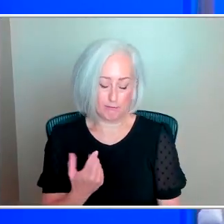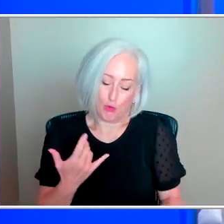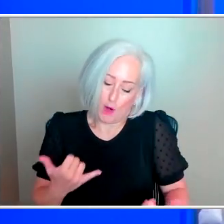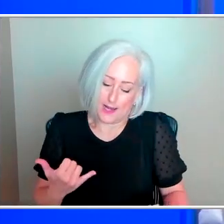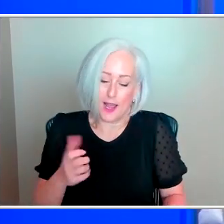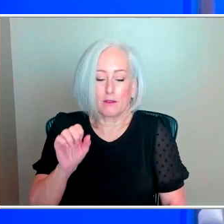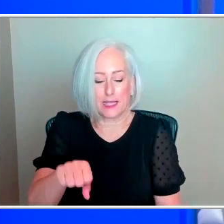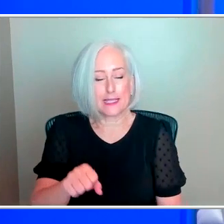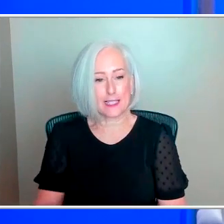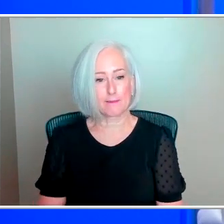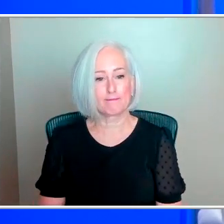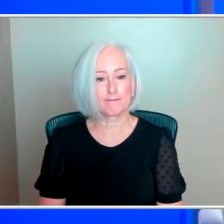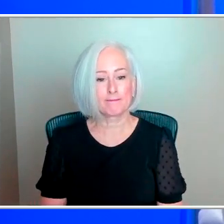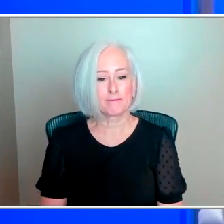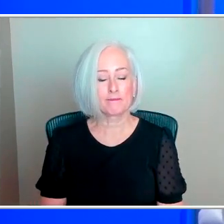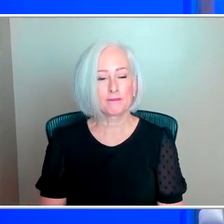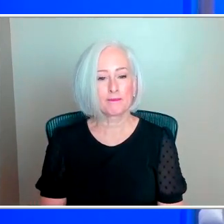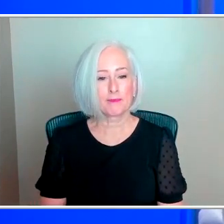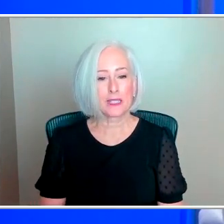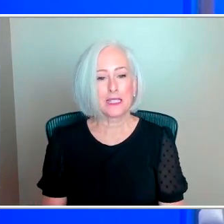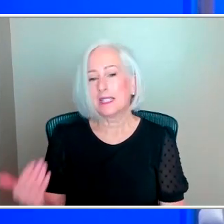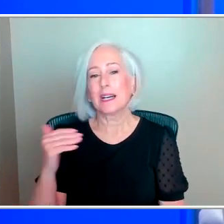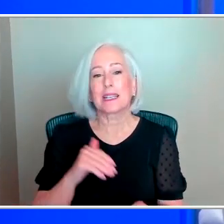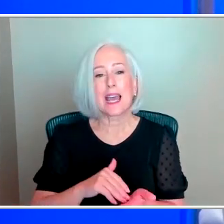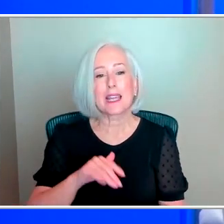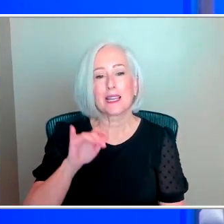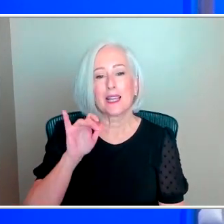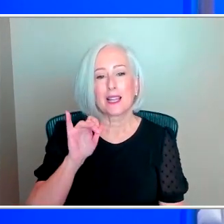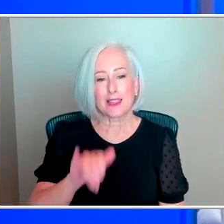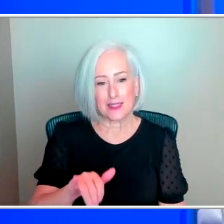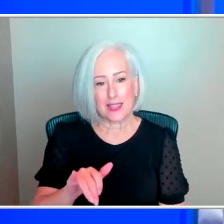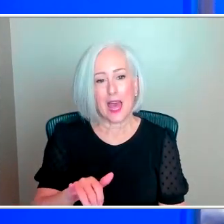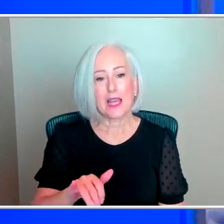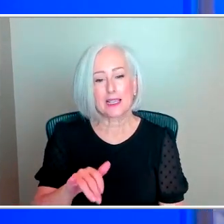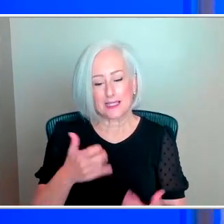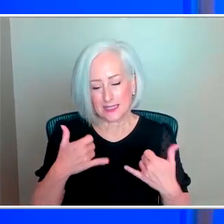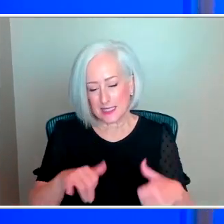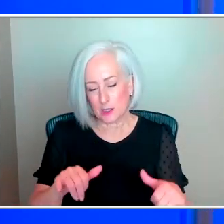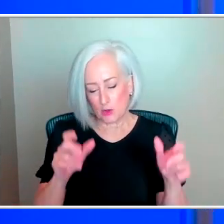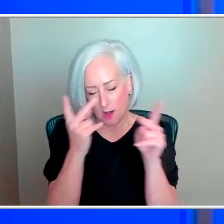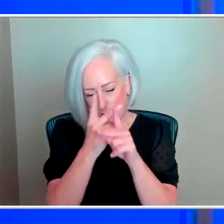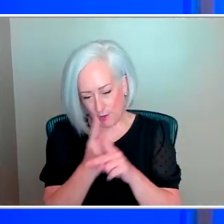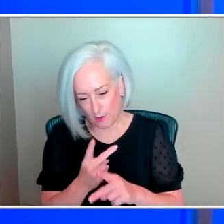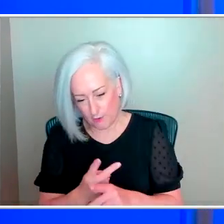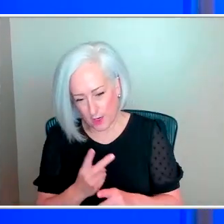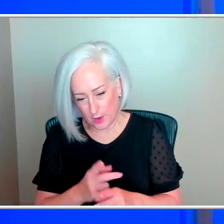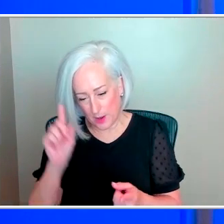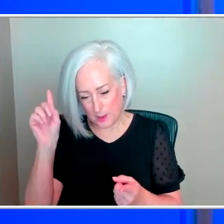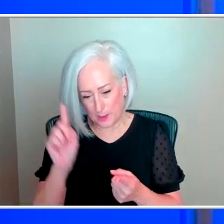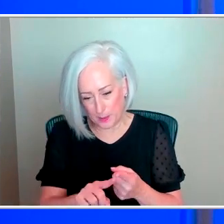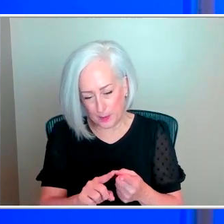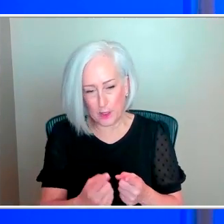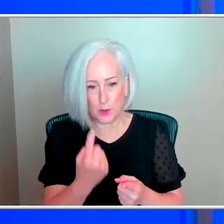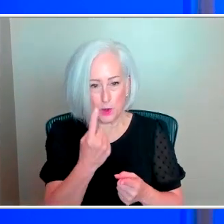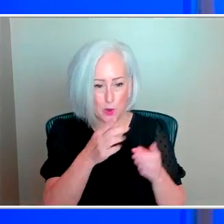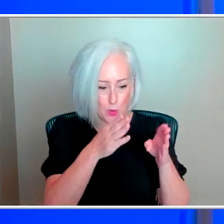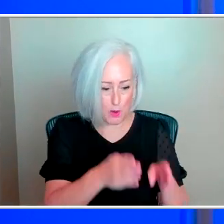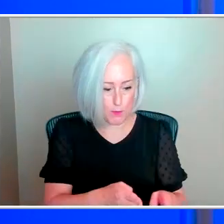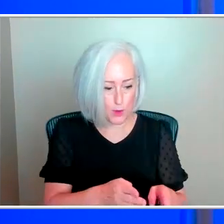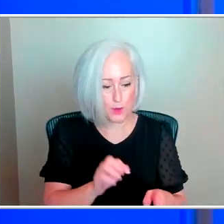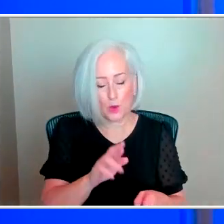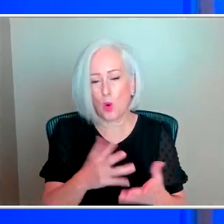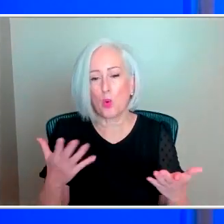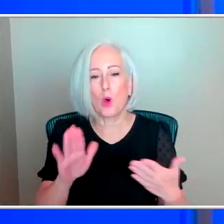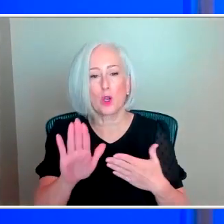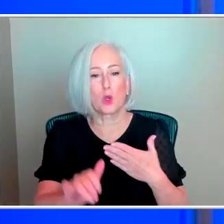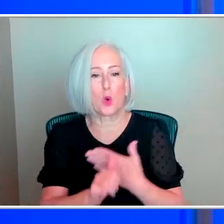yes. And again, those are epidemiologic studies, so trying to sort that out down to one person or what your risks are if